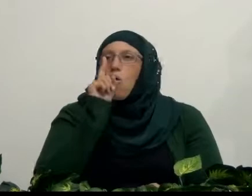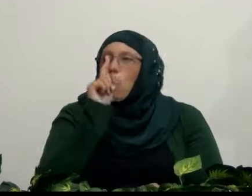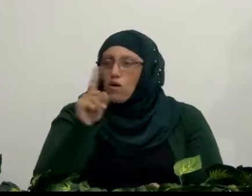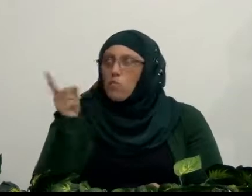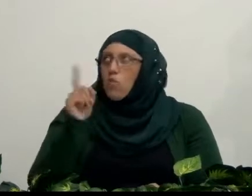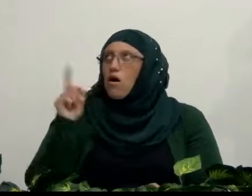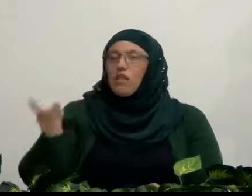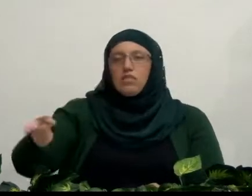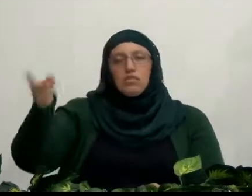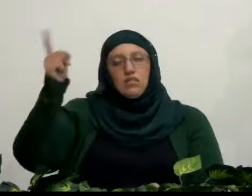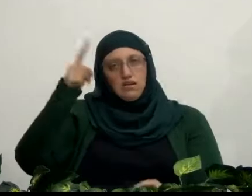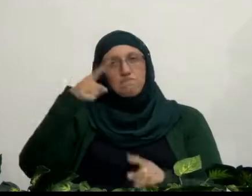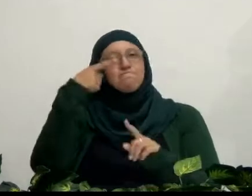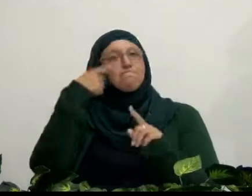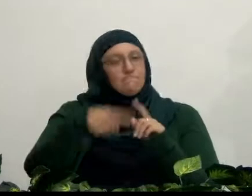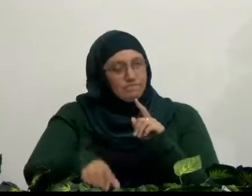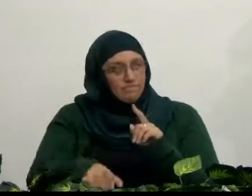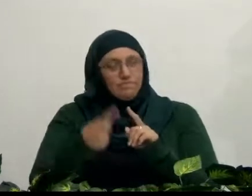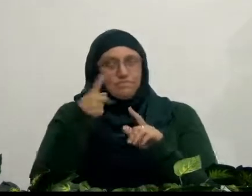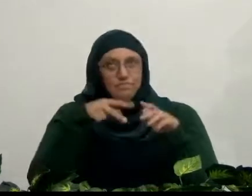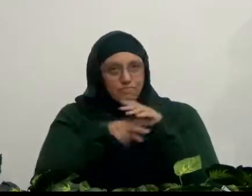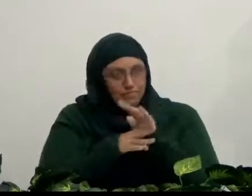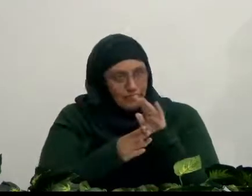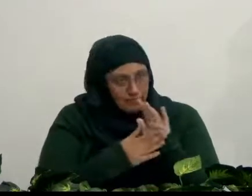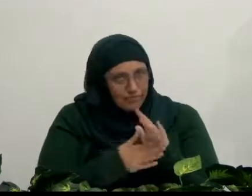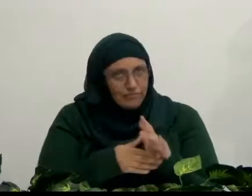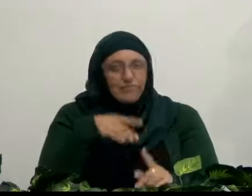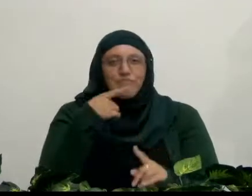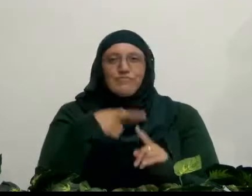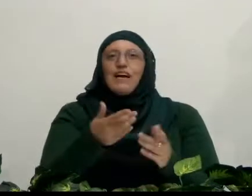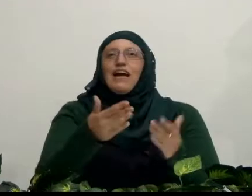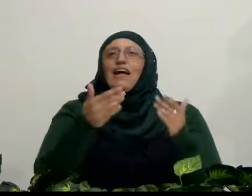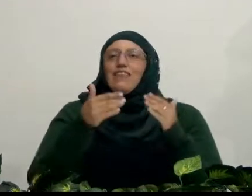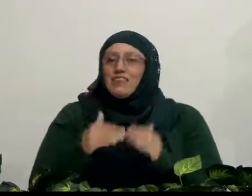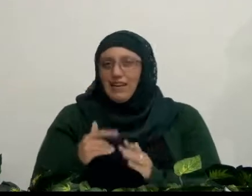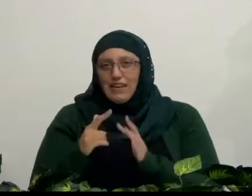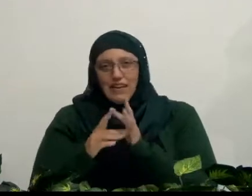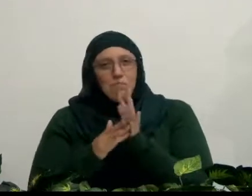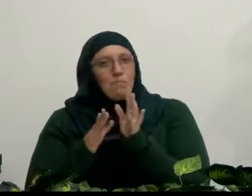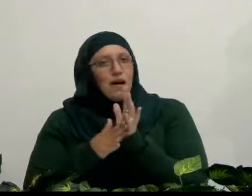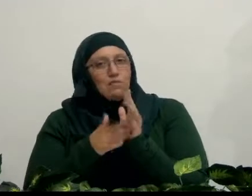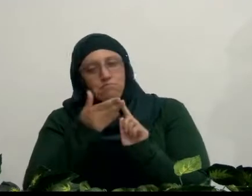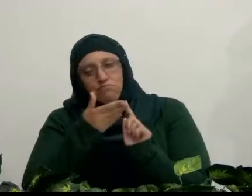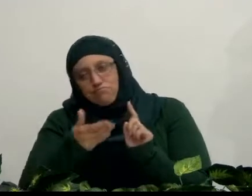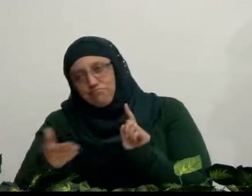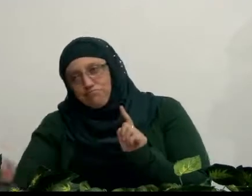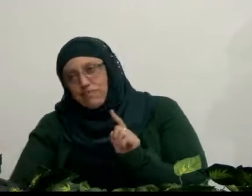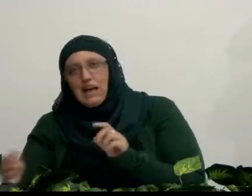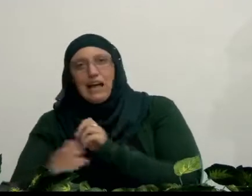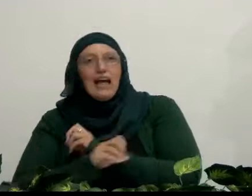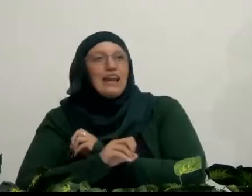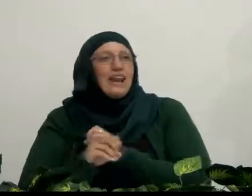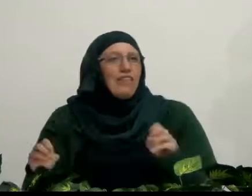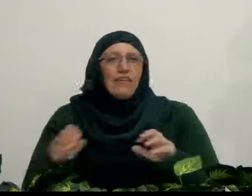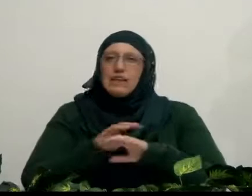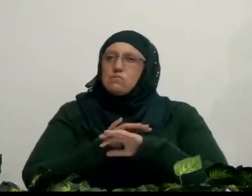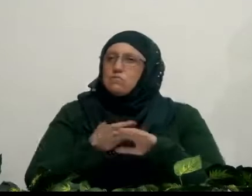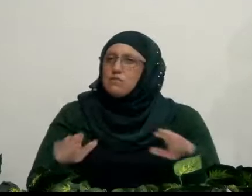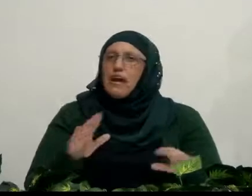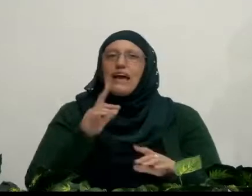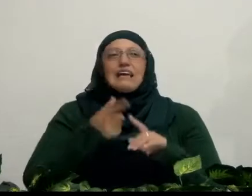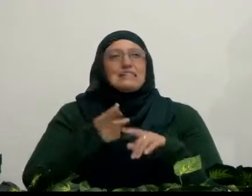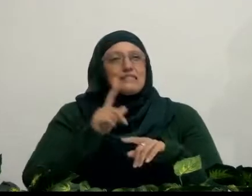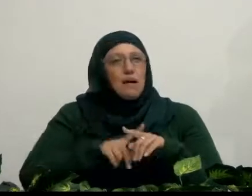his messenger, and them, the imams. And nothing is prohibitive except what is deemed so